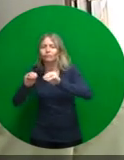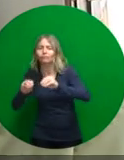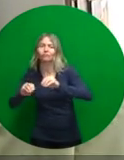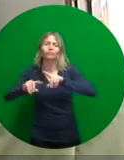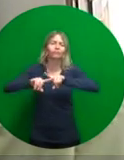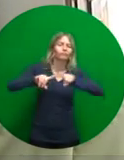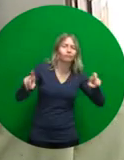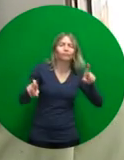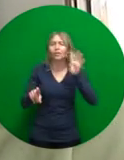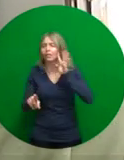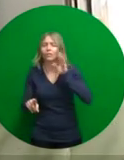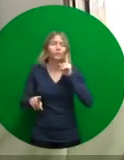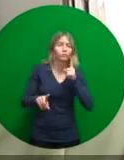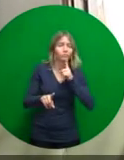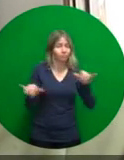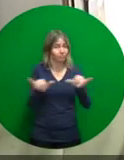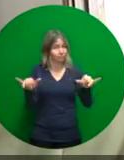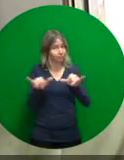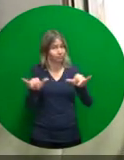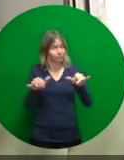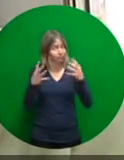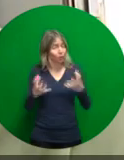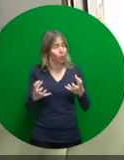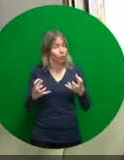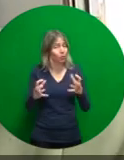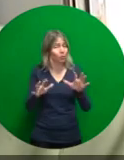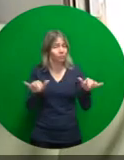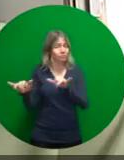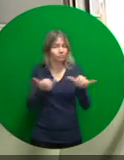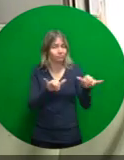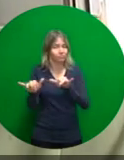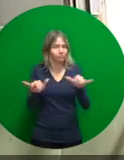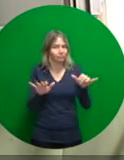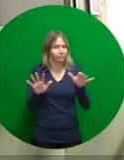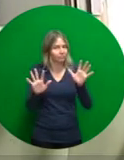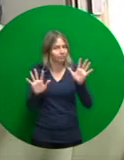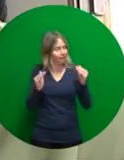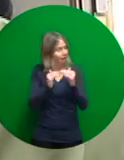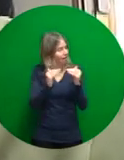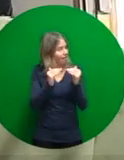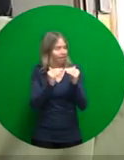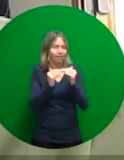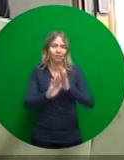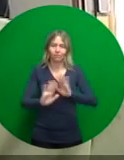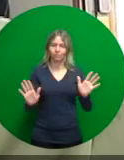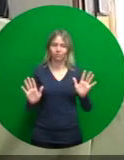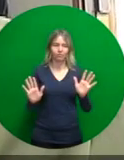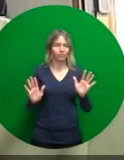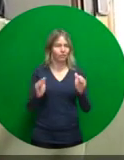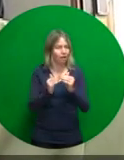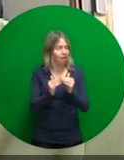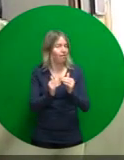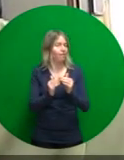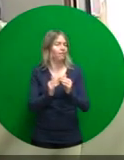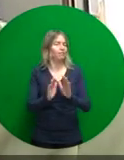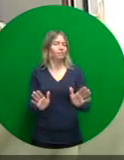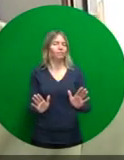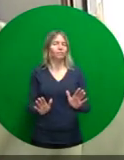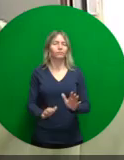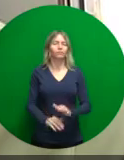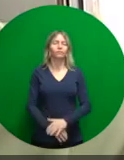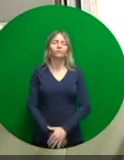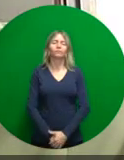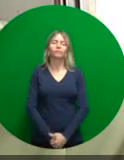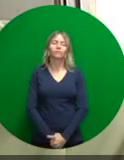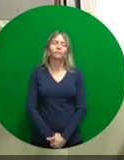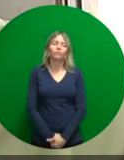deaf or not. And the advice also is, if you know that you have a child who is